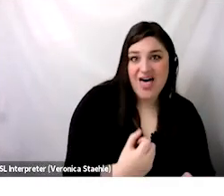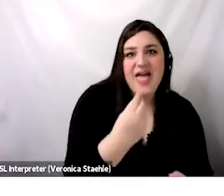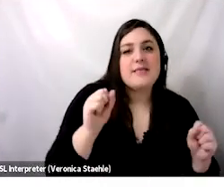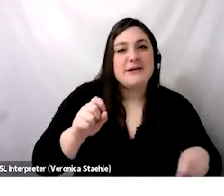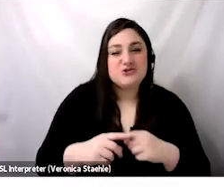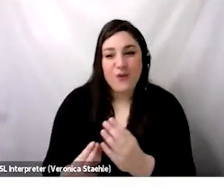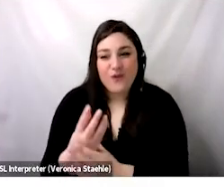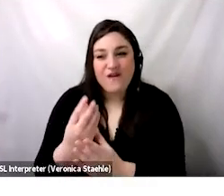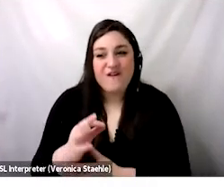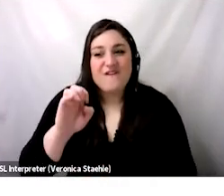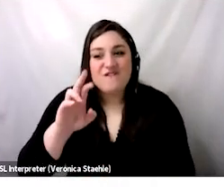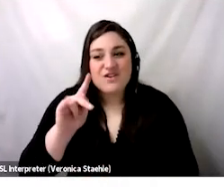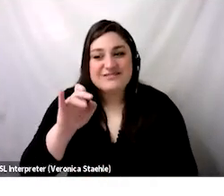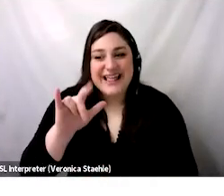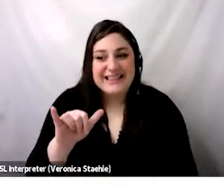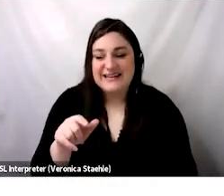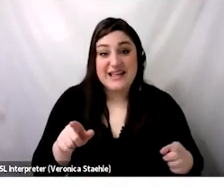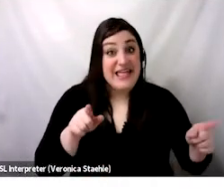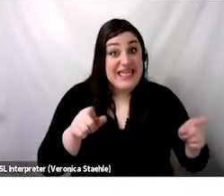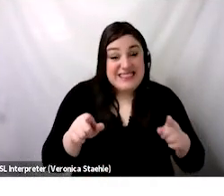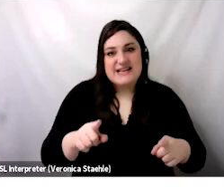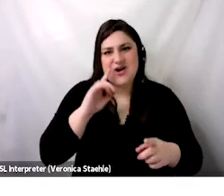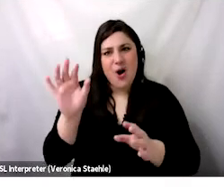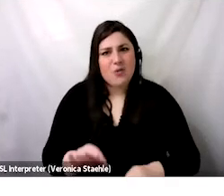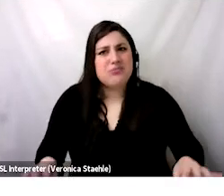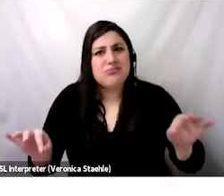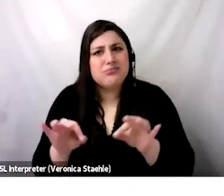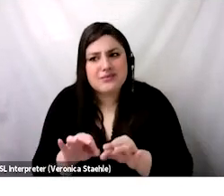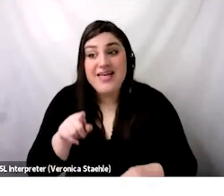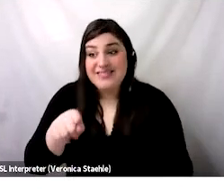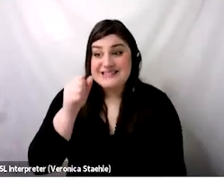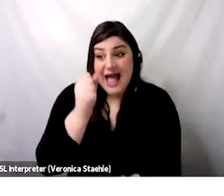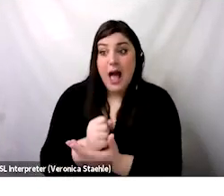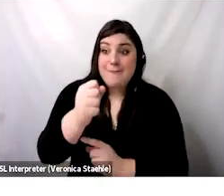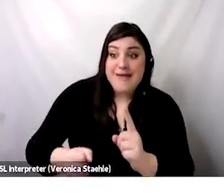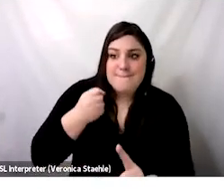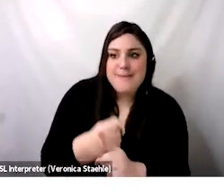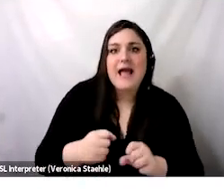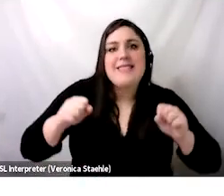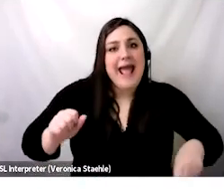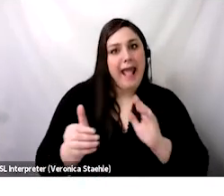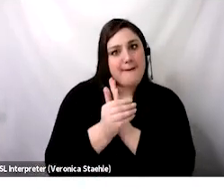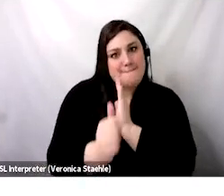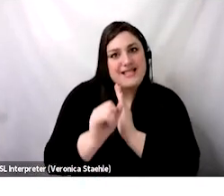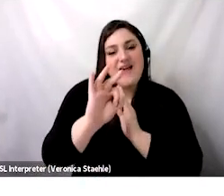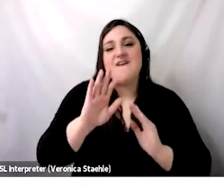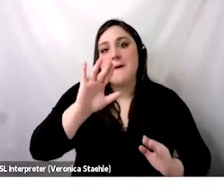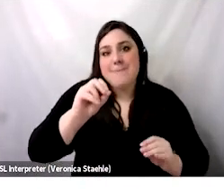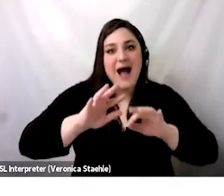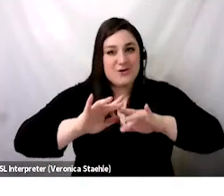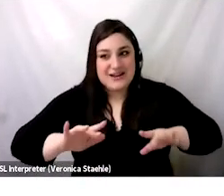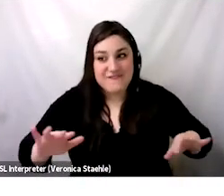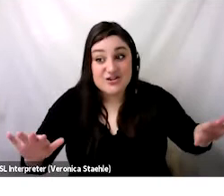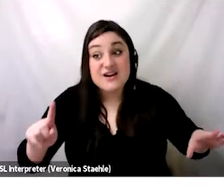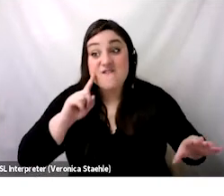That this health impacts and improves the biodiversity of our planet. That it helps